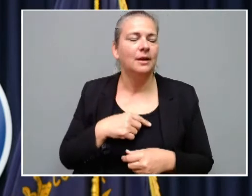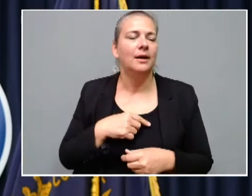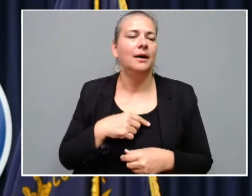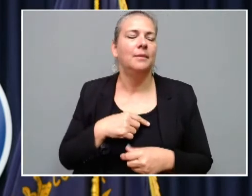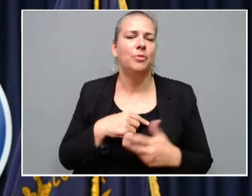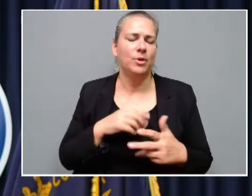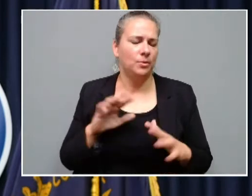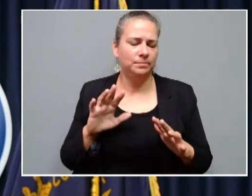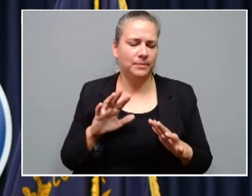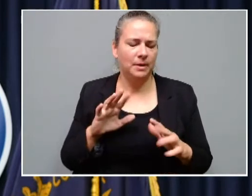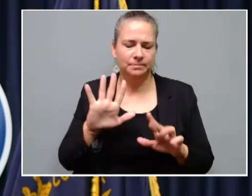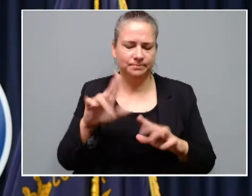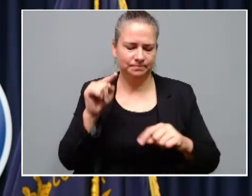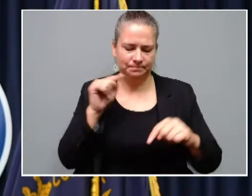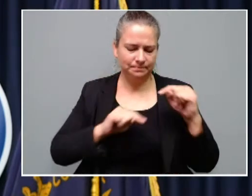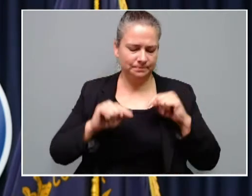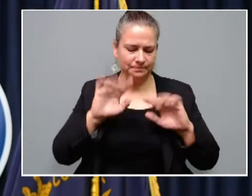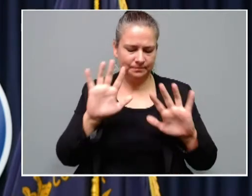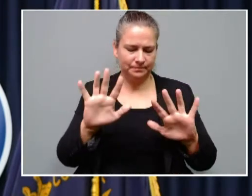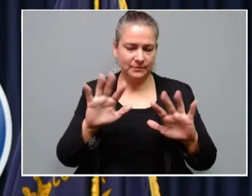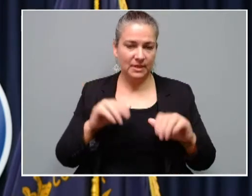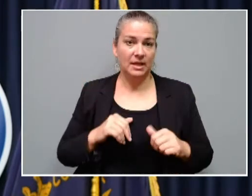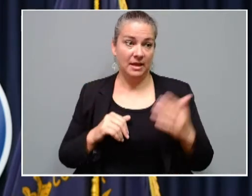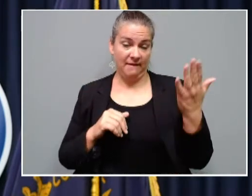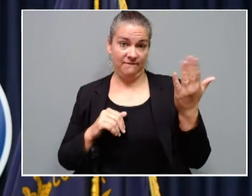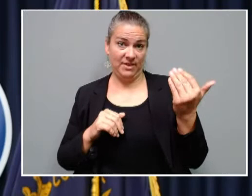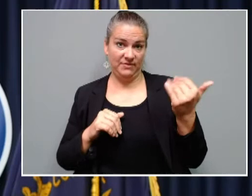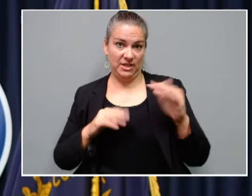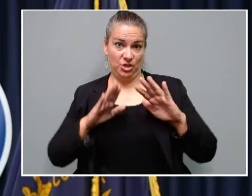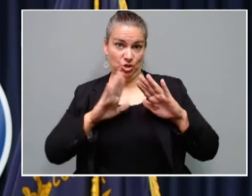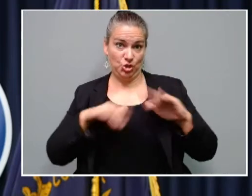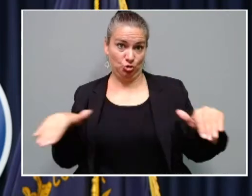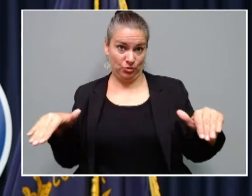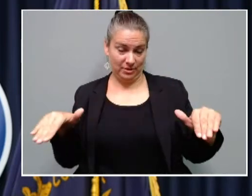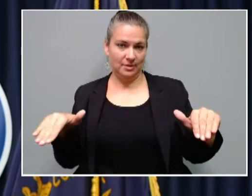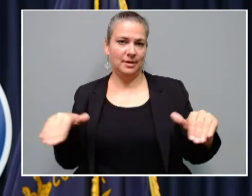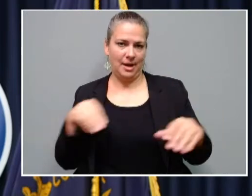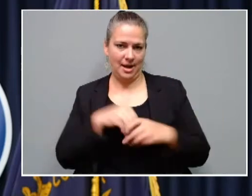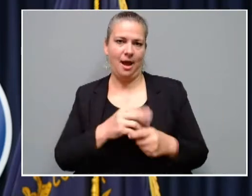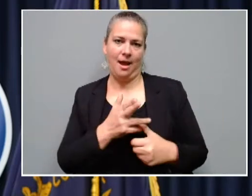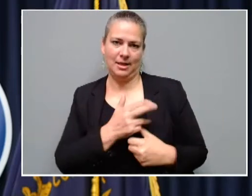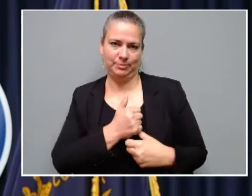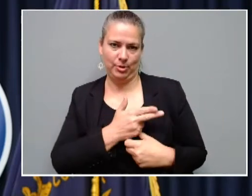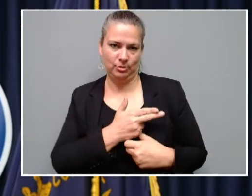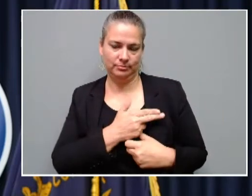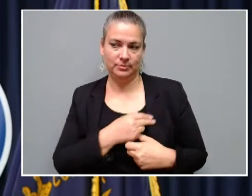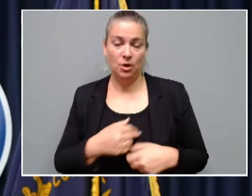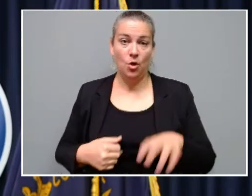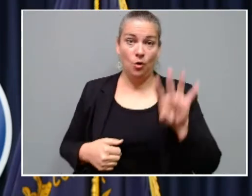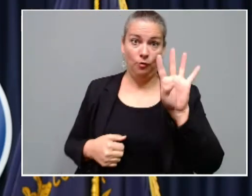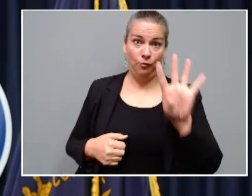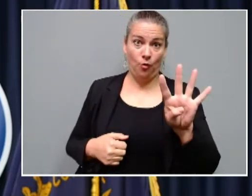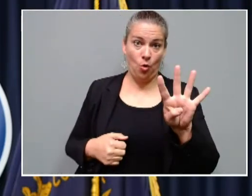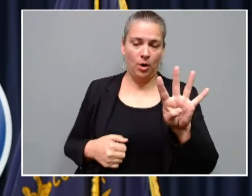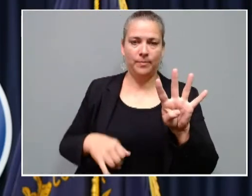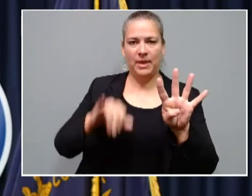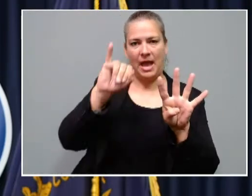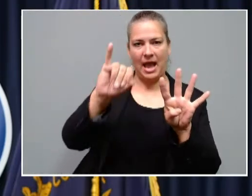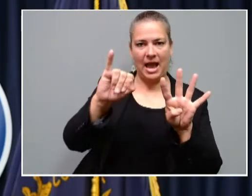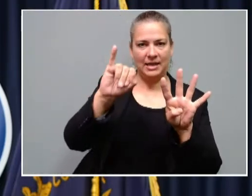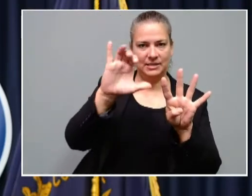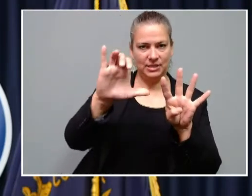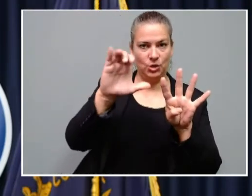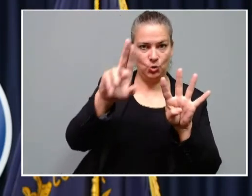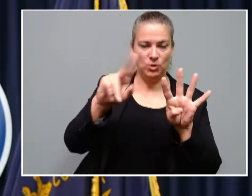Let me back up. 15 kids hospitalized, 4 in the ICU, 3 on a ventilator.